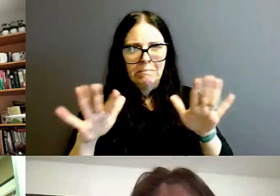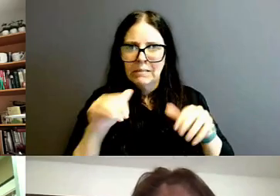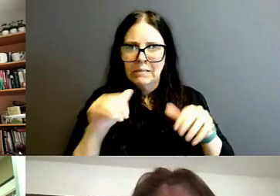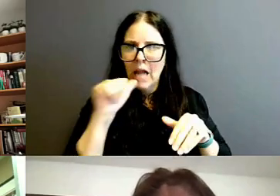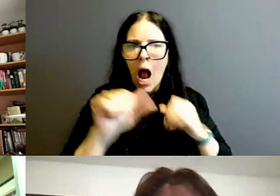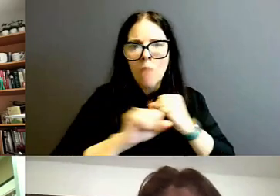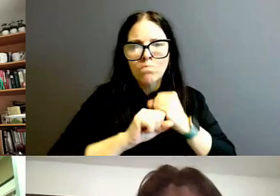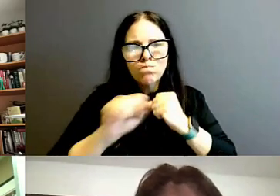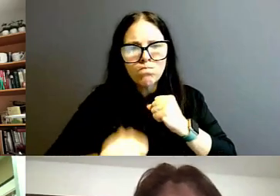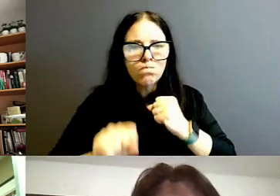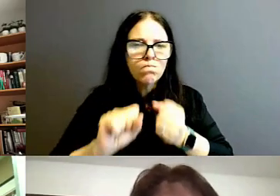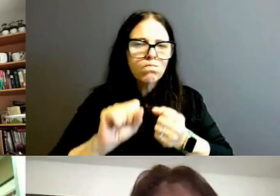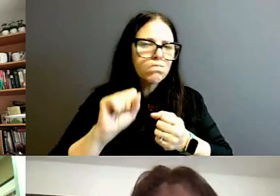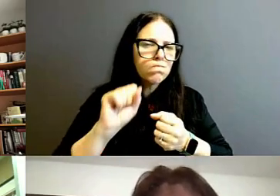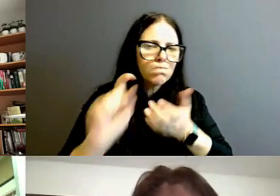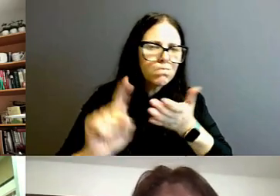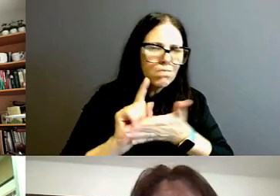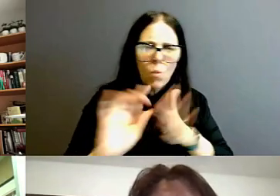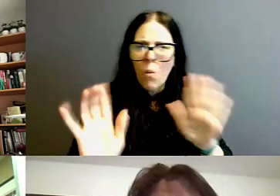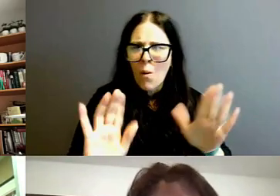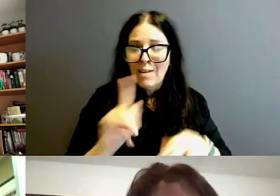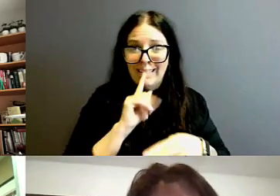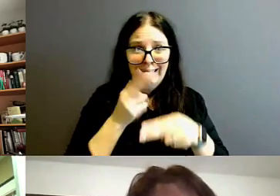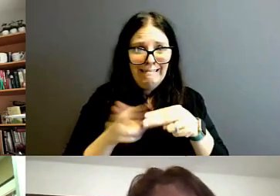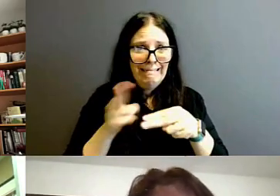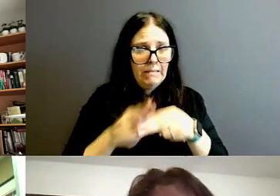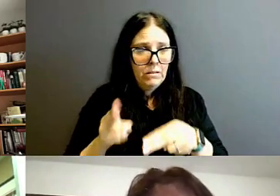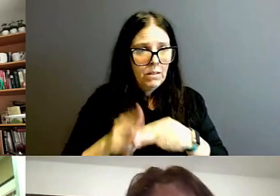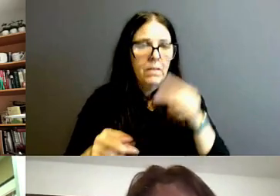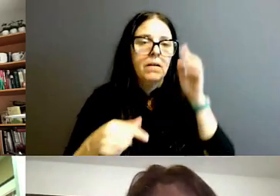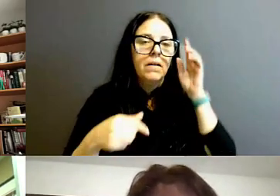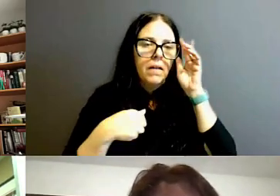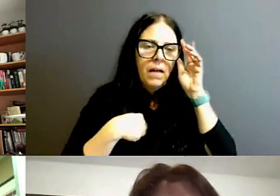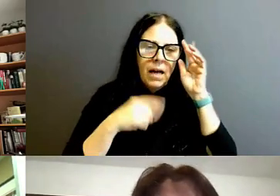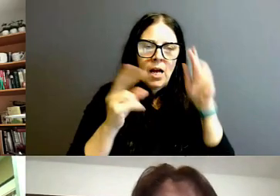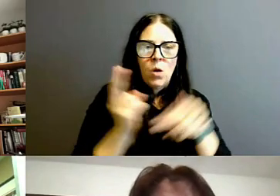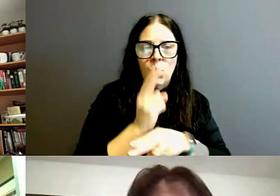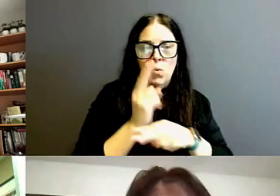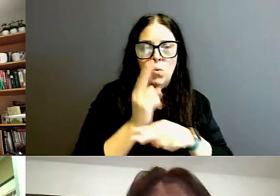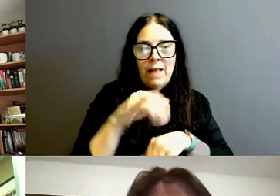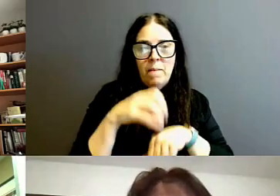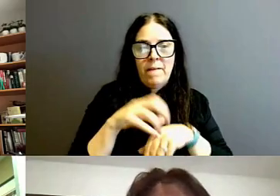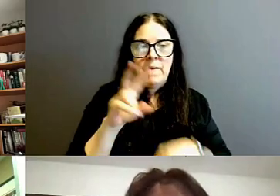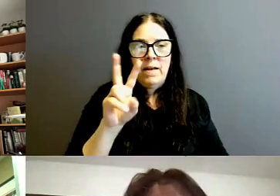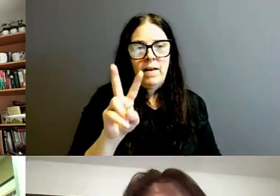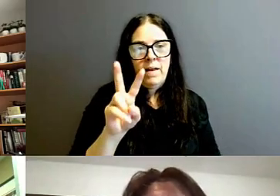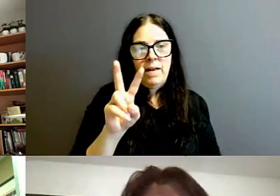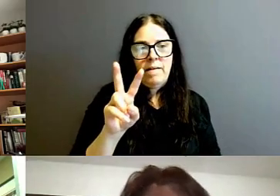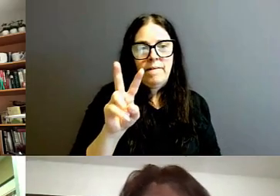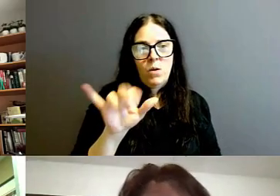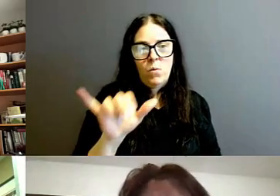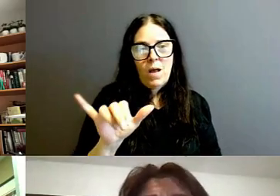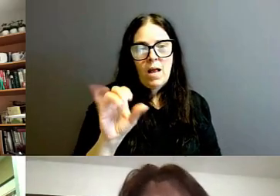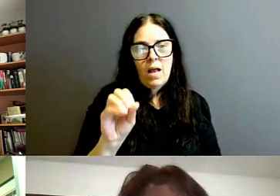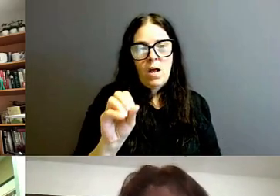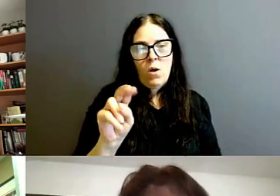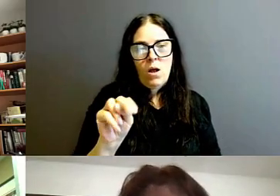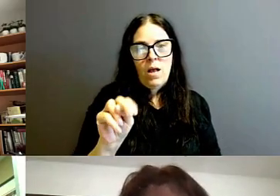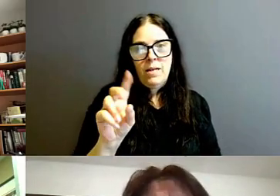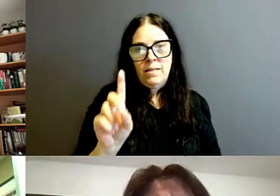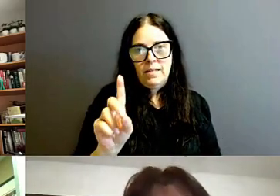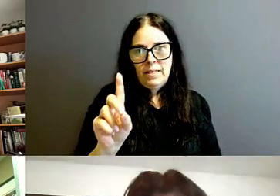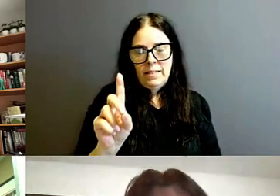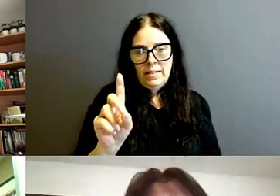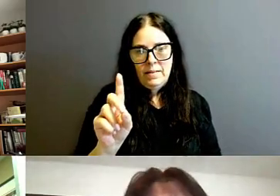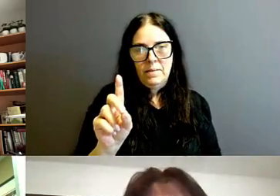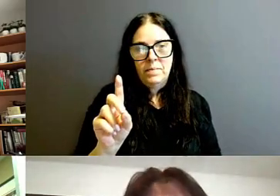videos. The platform I used was Vyond, VYOND. I started with the unpaid